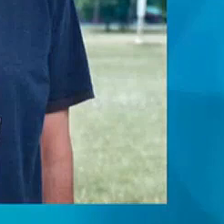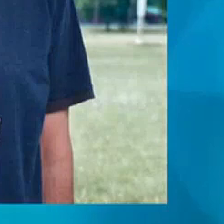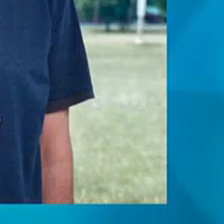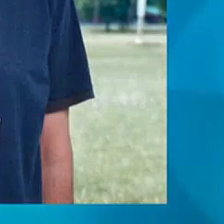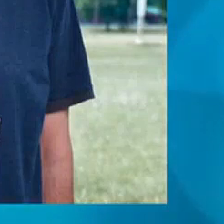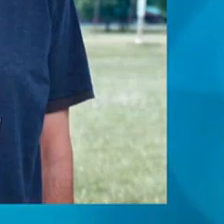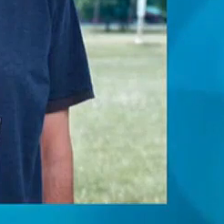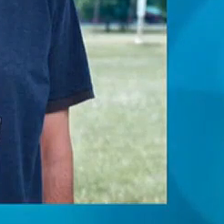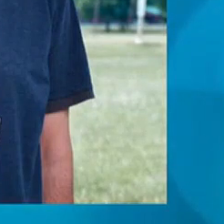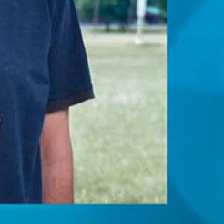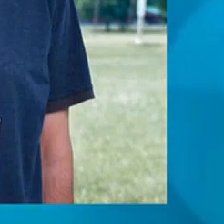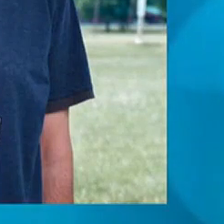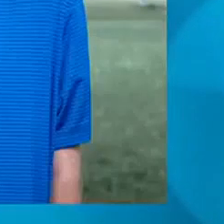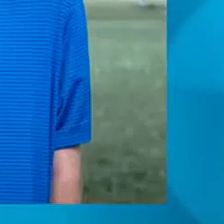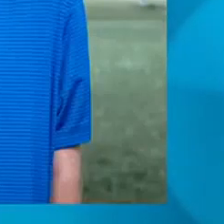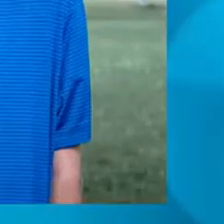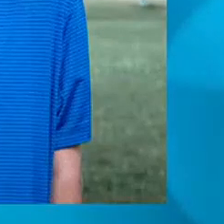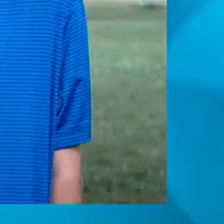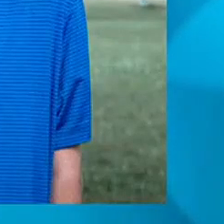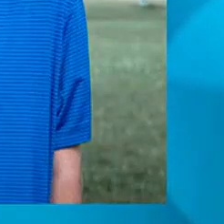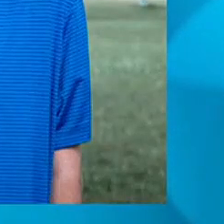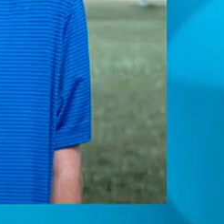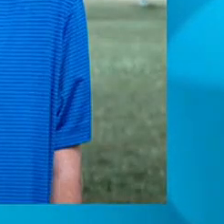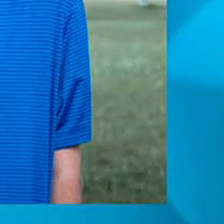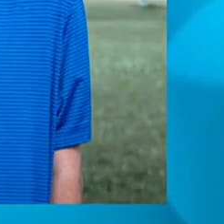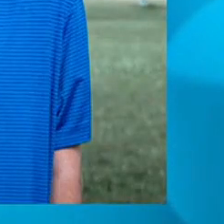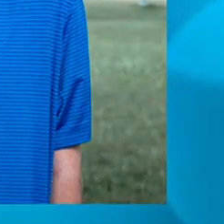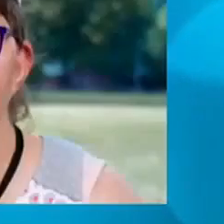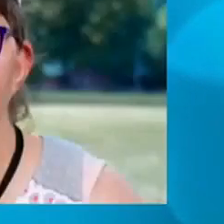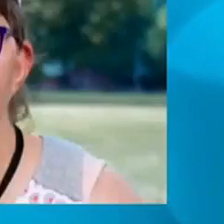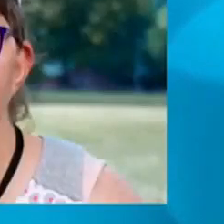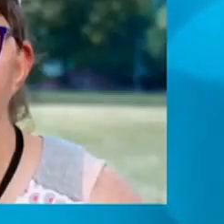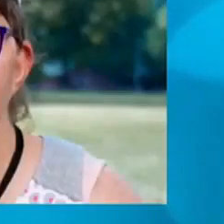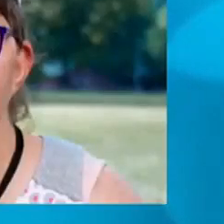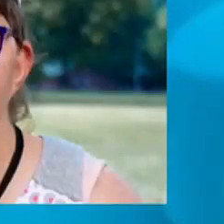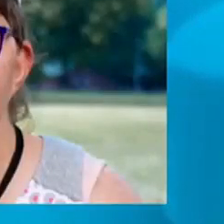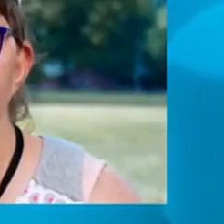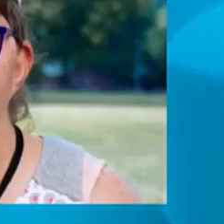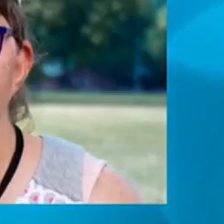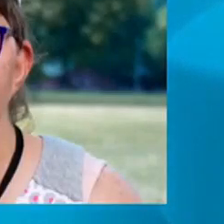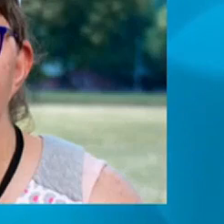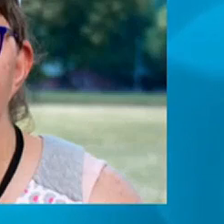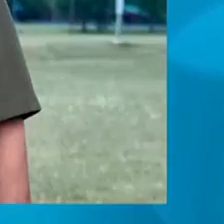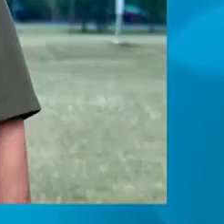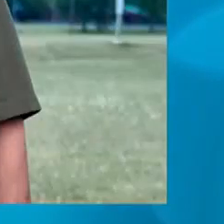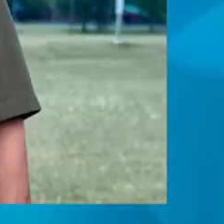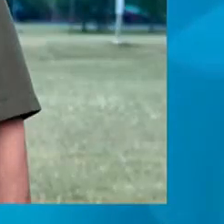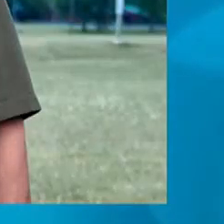Thank you.